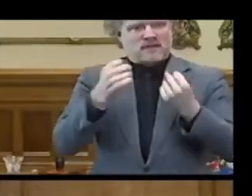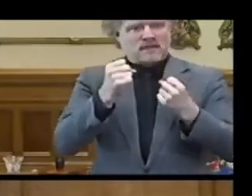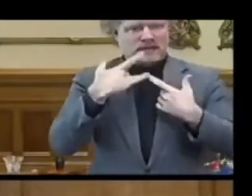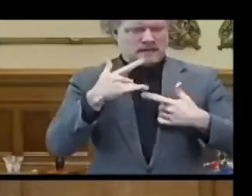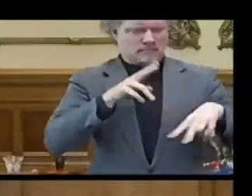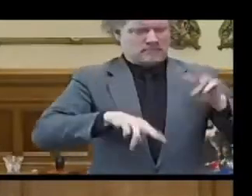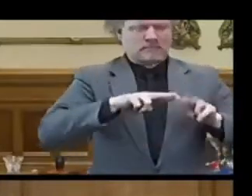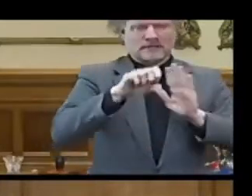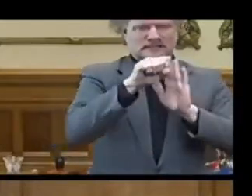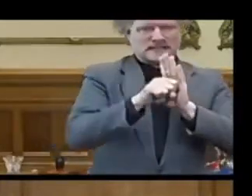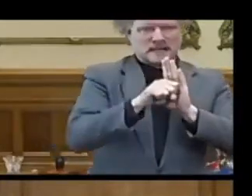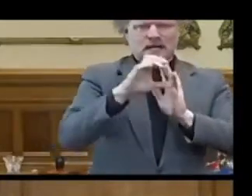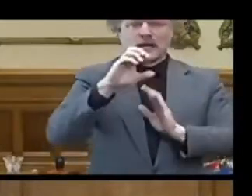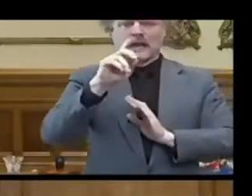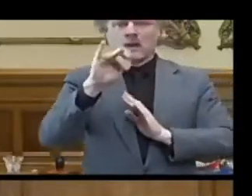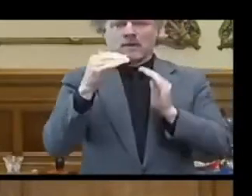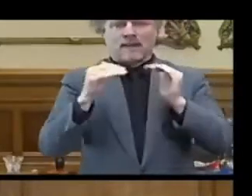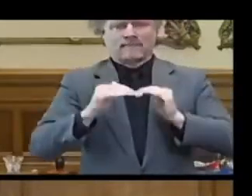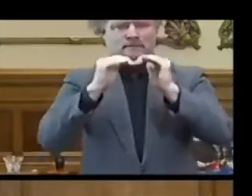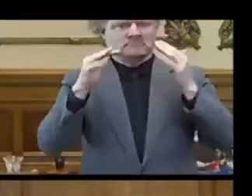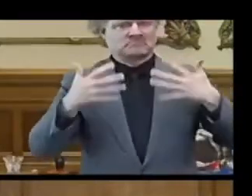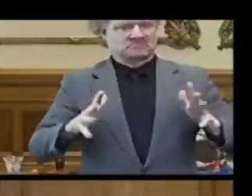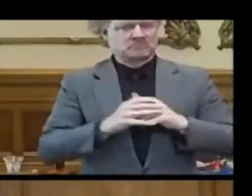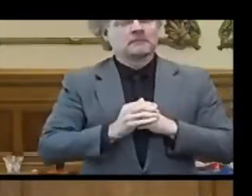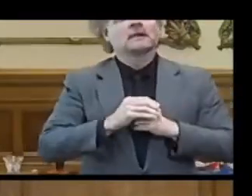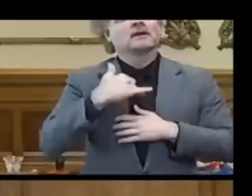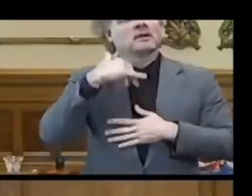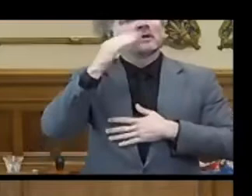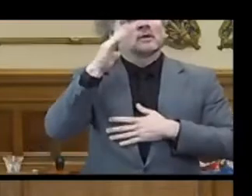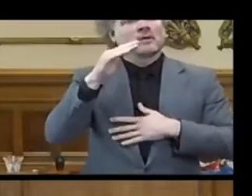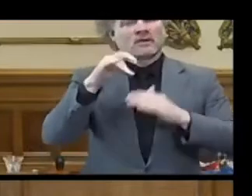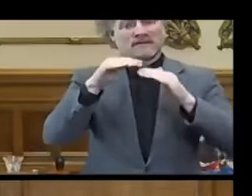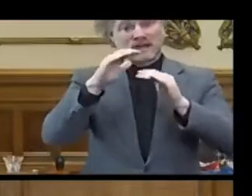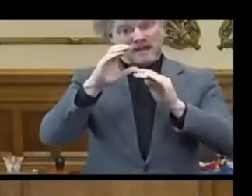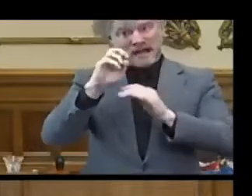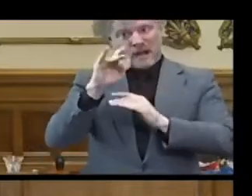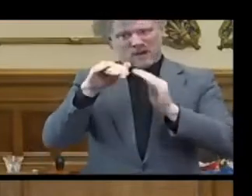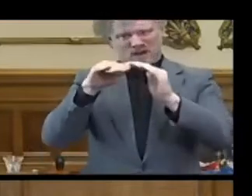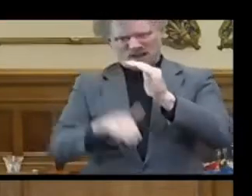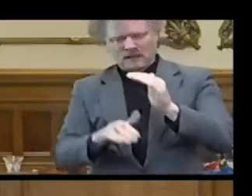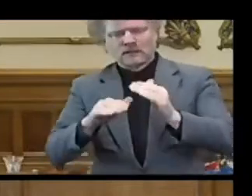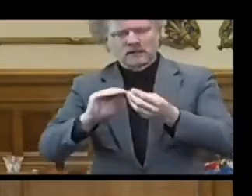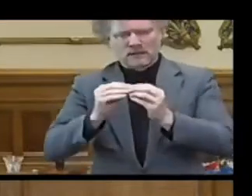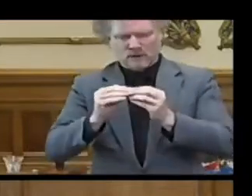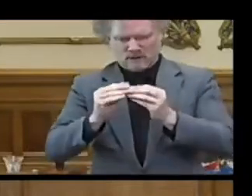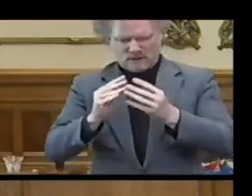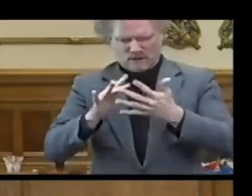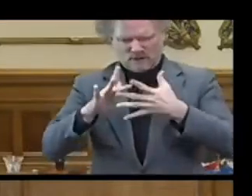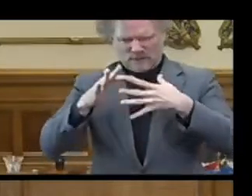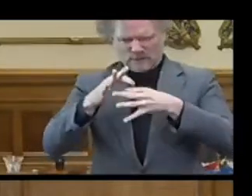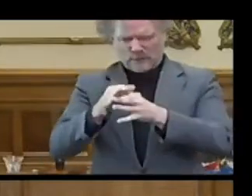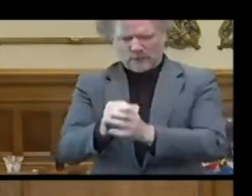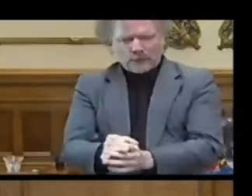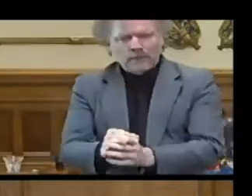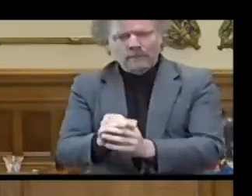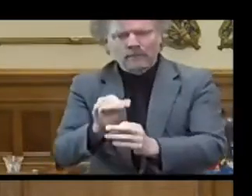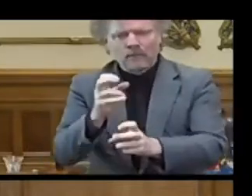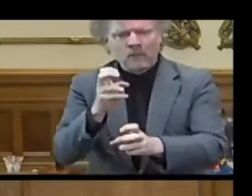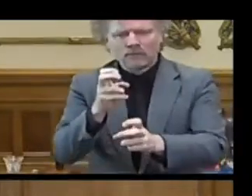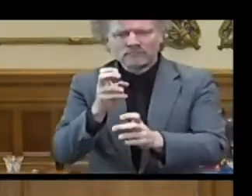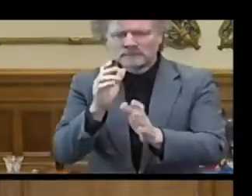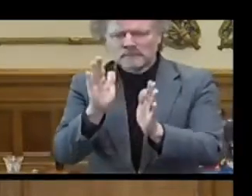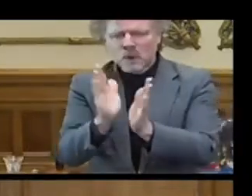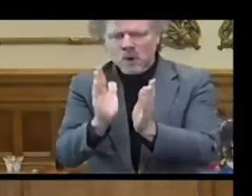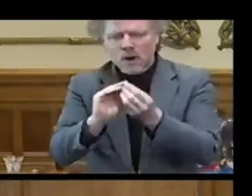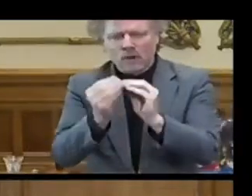at the state and the county levels because we have found that when you go below the county level, numbers often get too small, and they